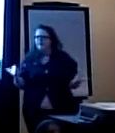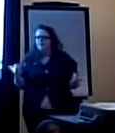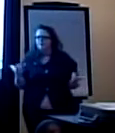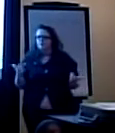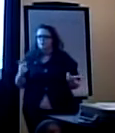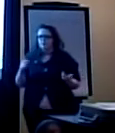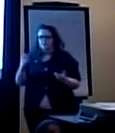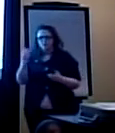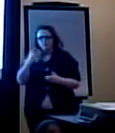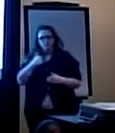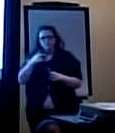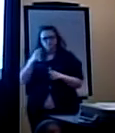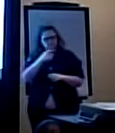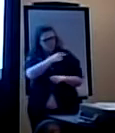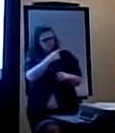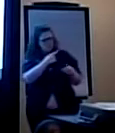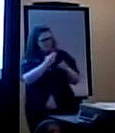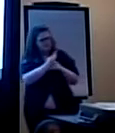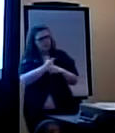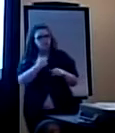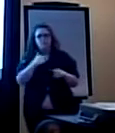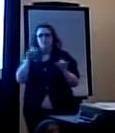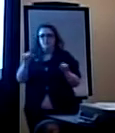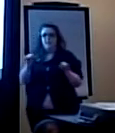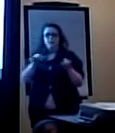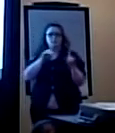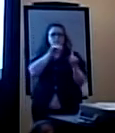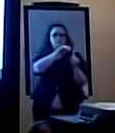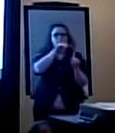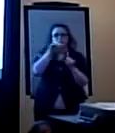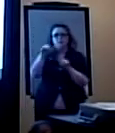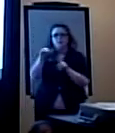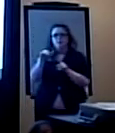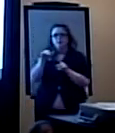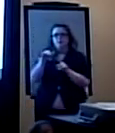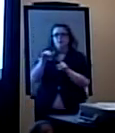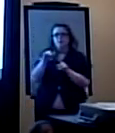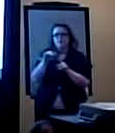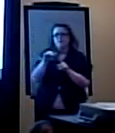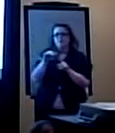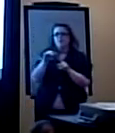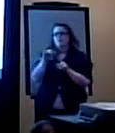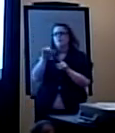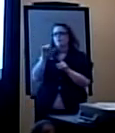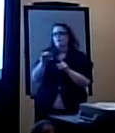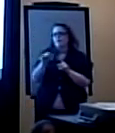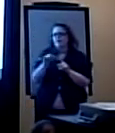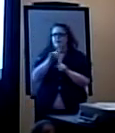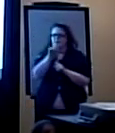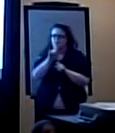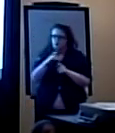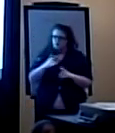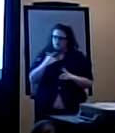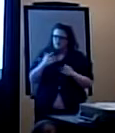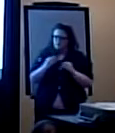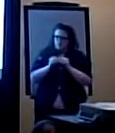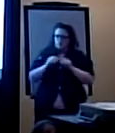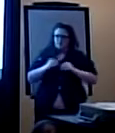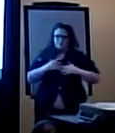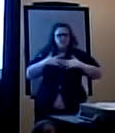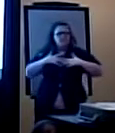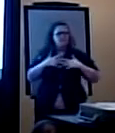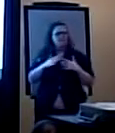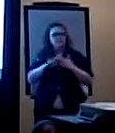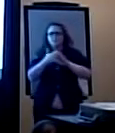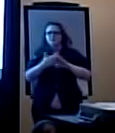with that. And I looked at my colleague and I went, well, we could go around asking, like, with Vibrantions or something. You know, we could just go out to people, do you feel more vibrant? I do. Look, people